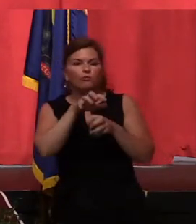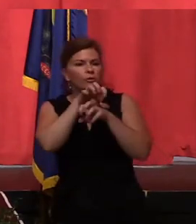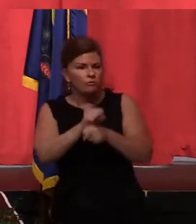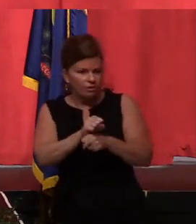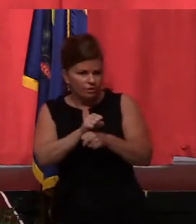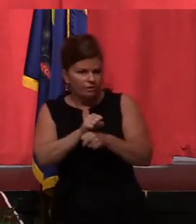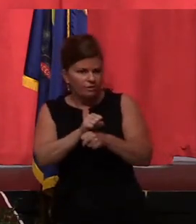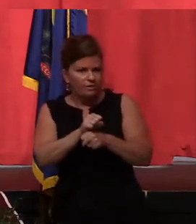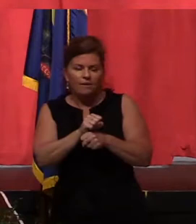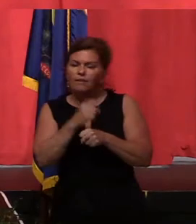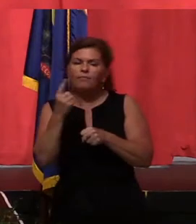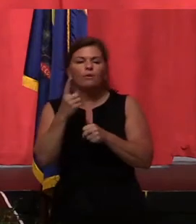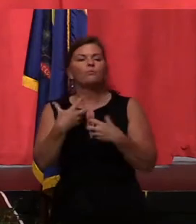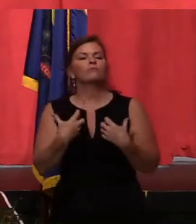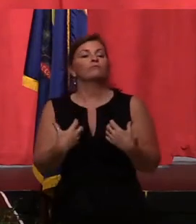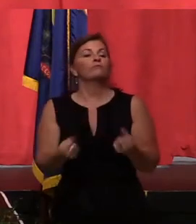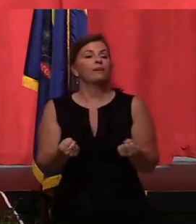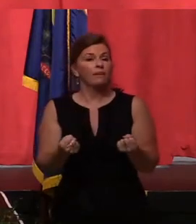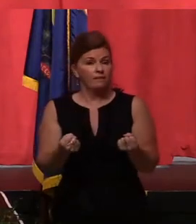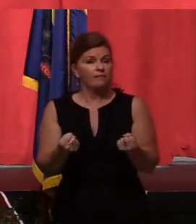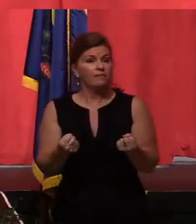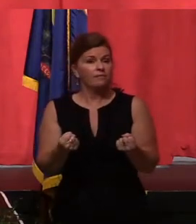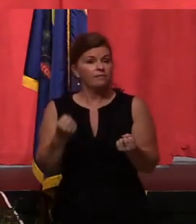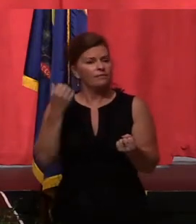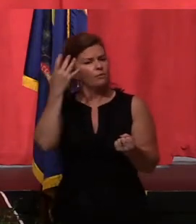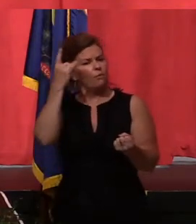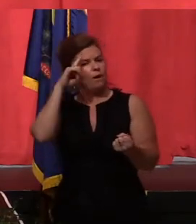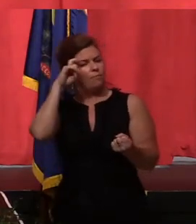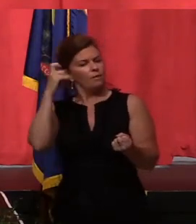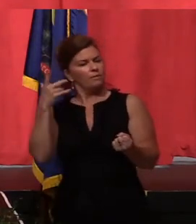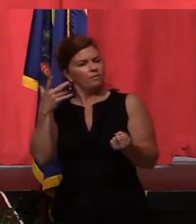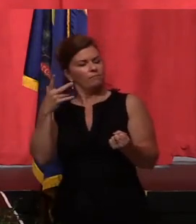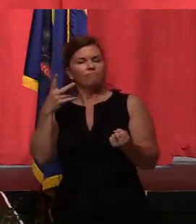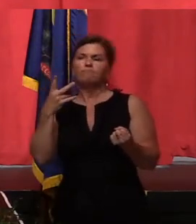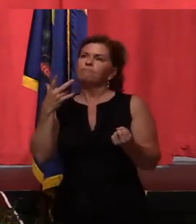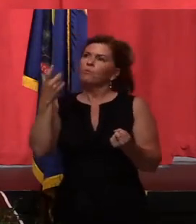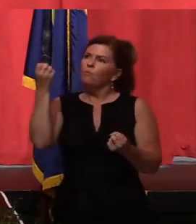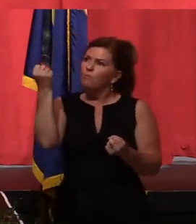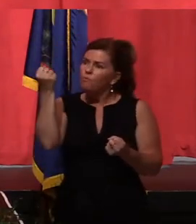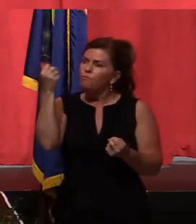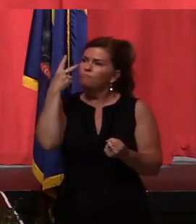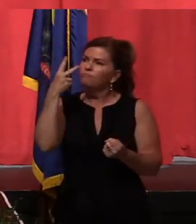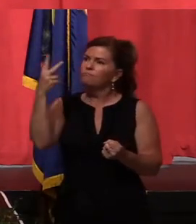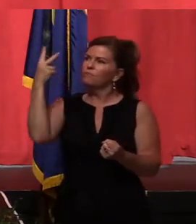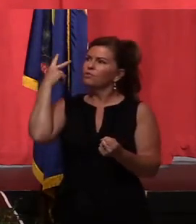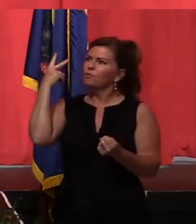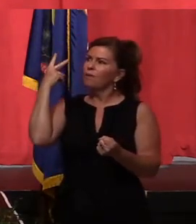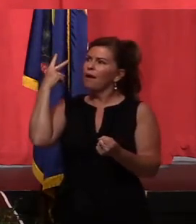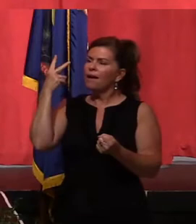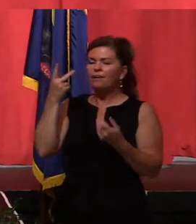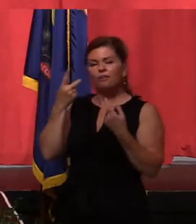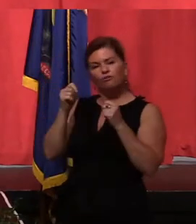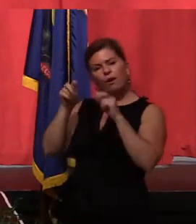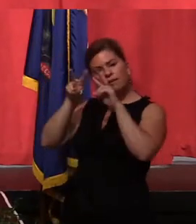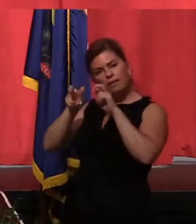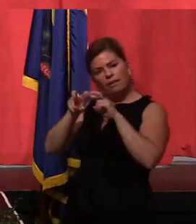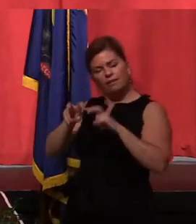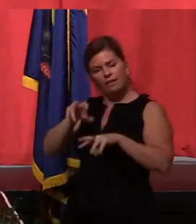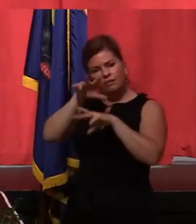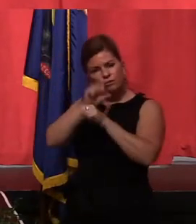stronger, because they cause us to take pause and remember what makes the tradition important and worthy of our